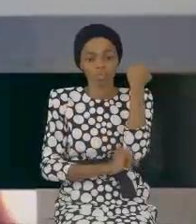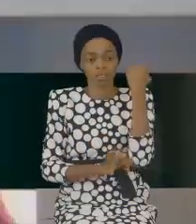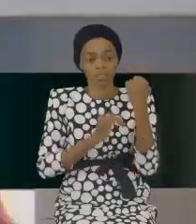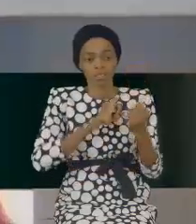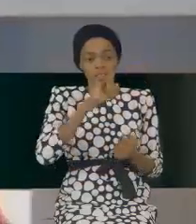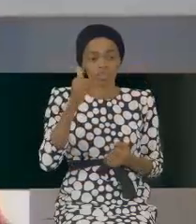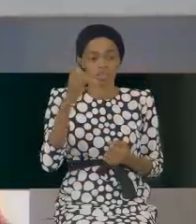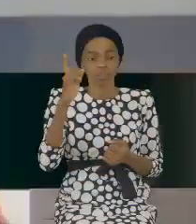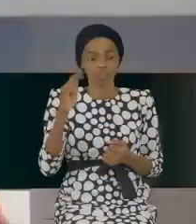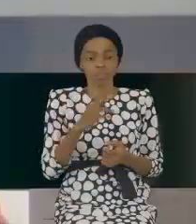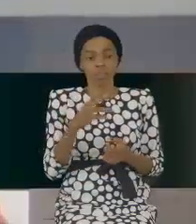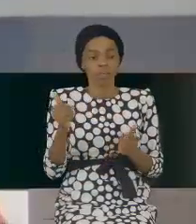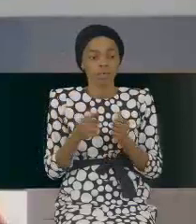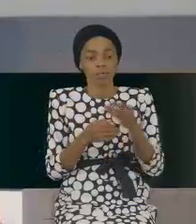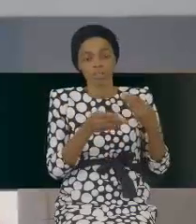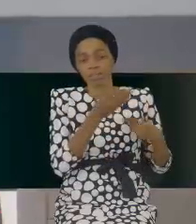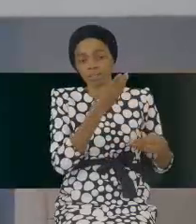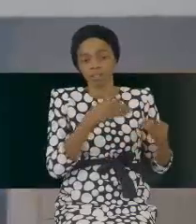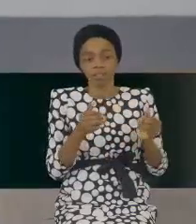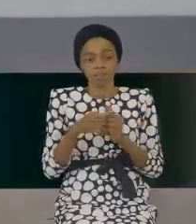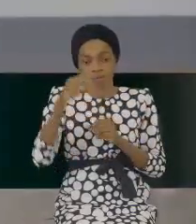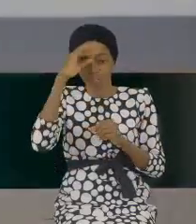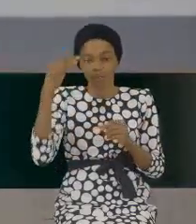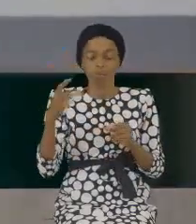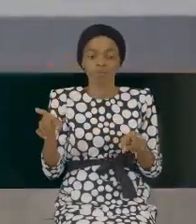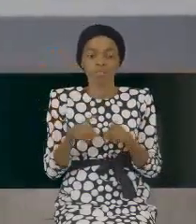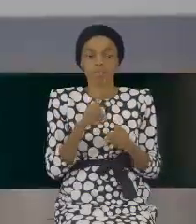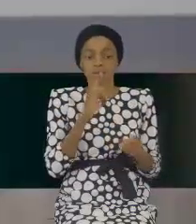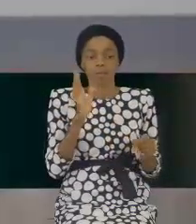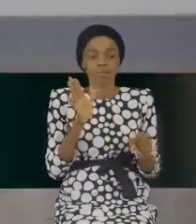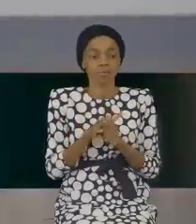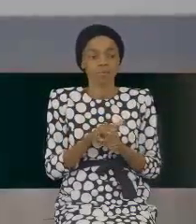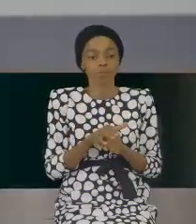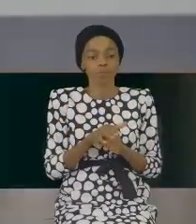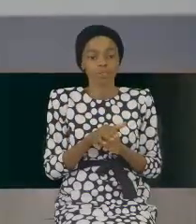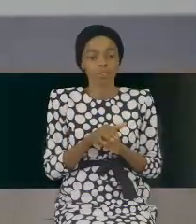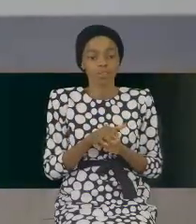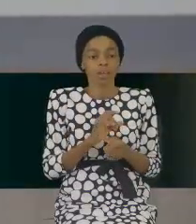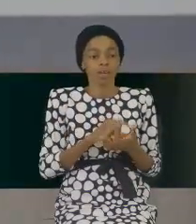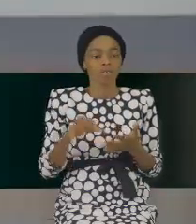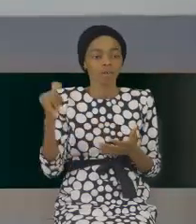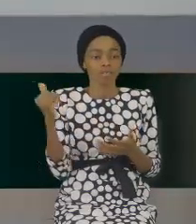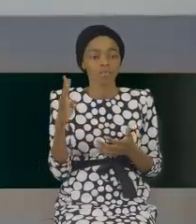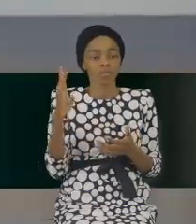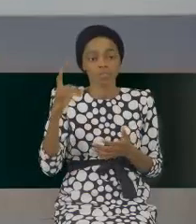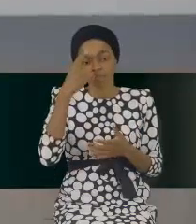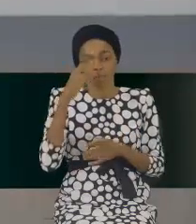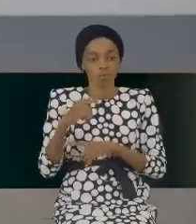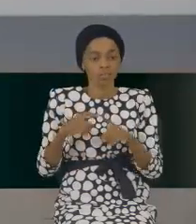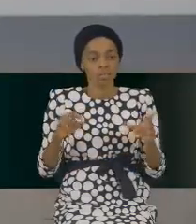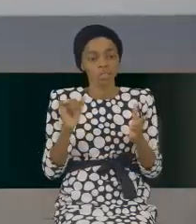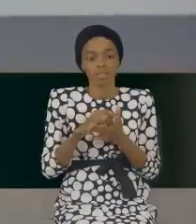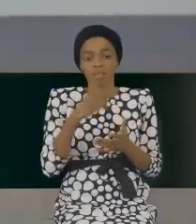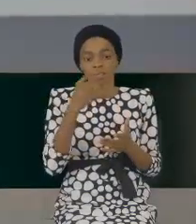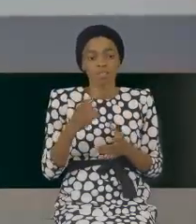heirs with him of the same promise. In verse 14, it says, for they that say